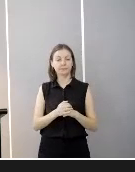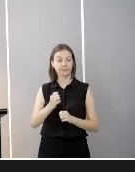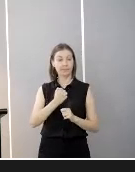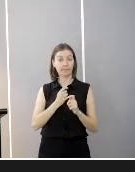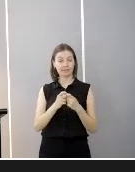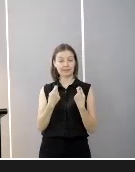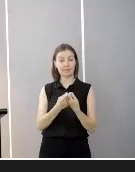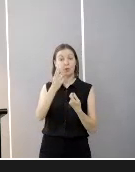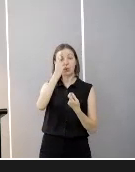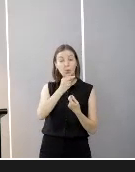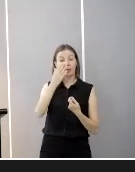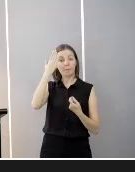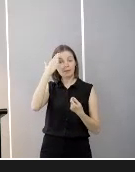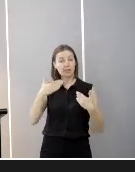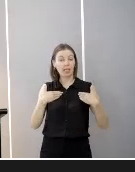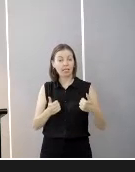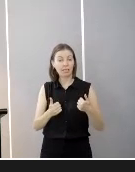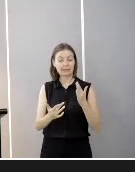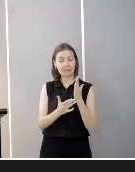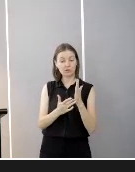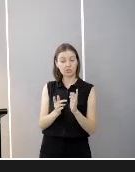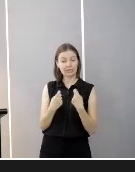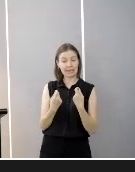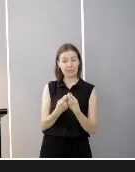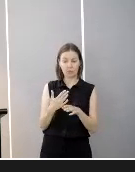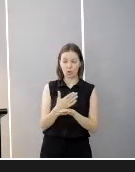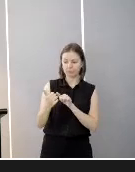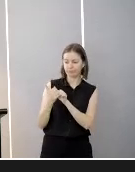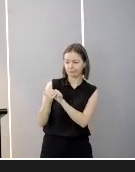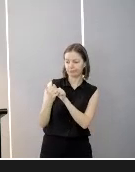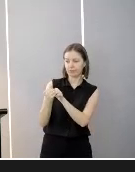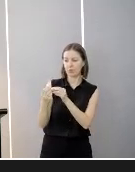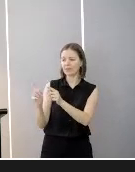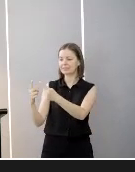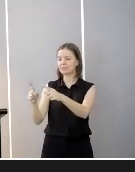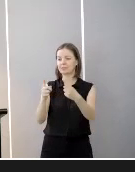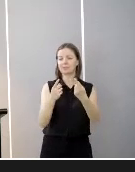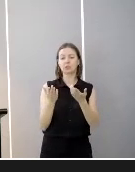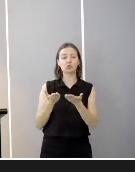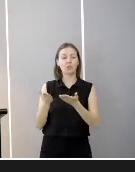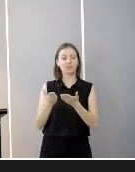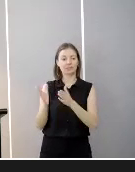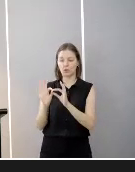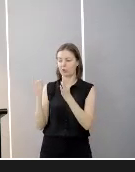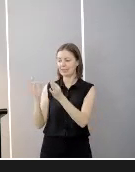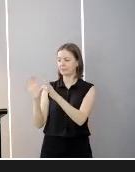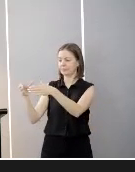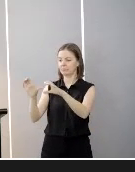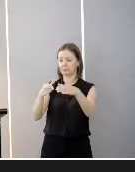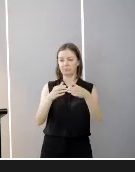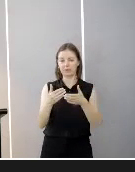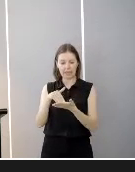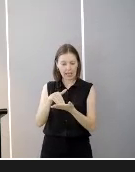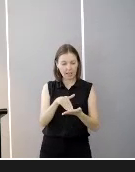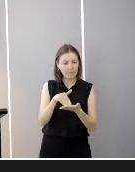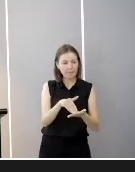team, the Youth Mental Health and Technology team, work very closely with some services that help young people with emerging mental